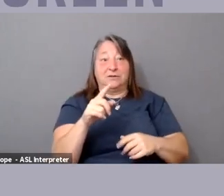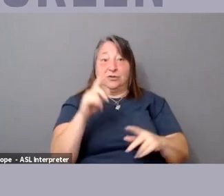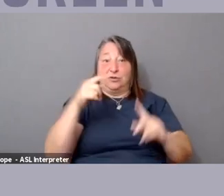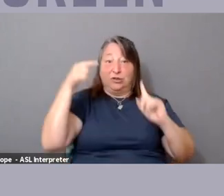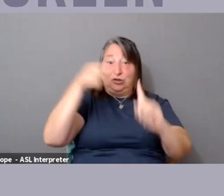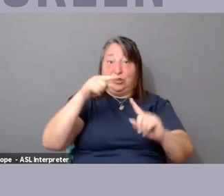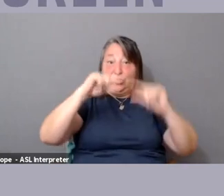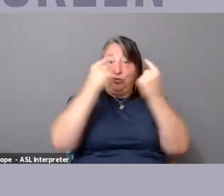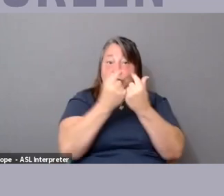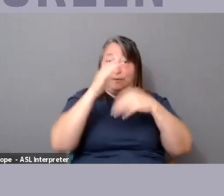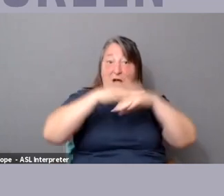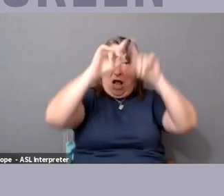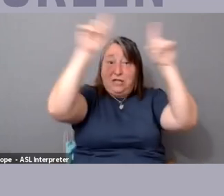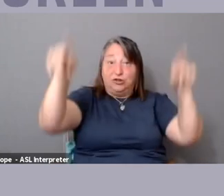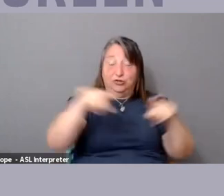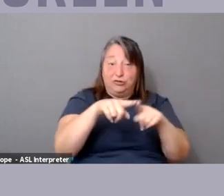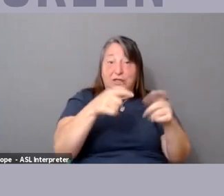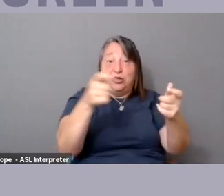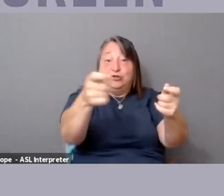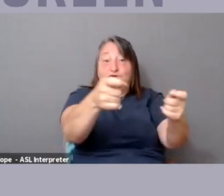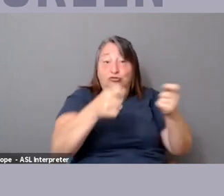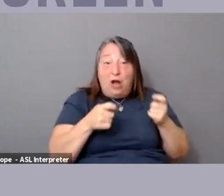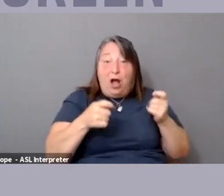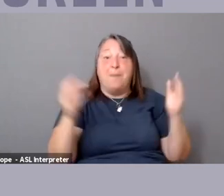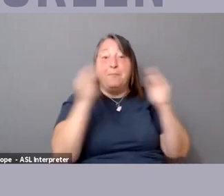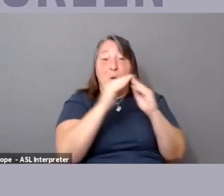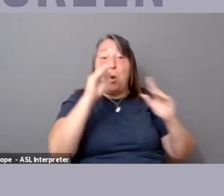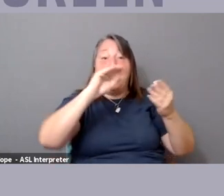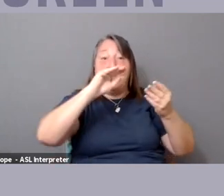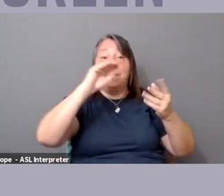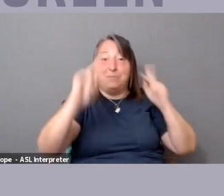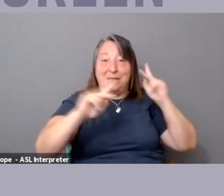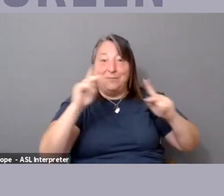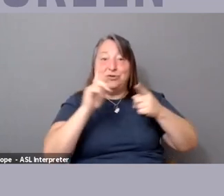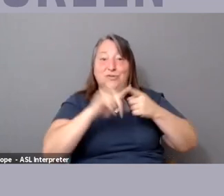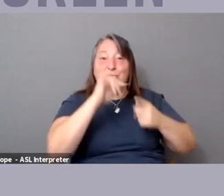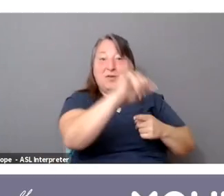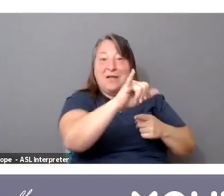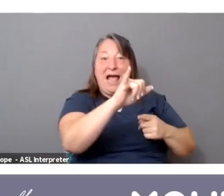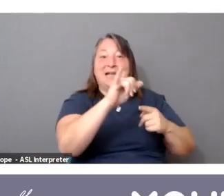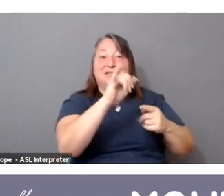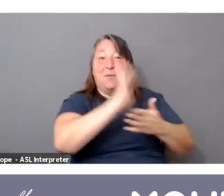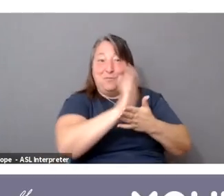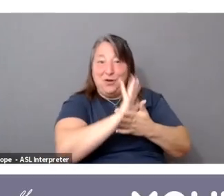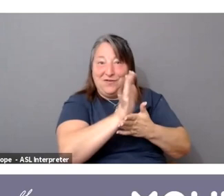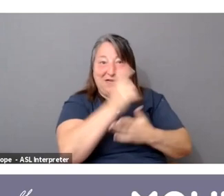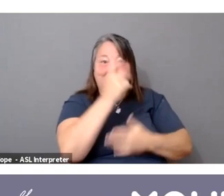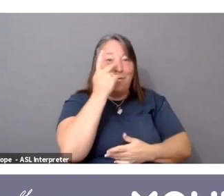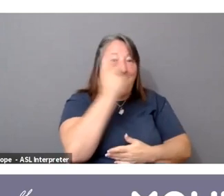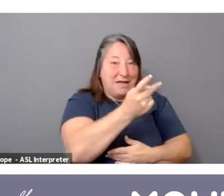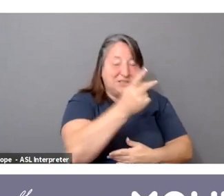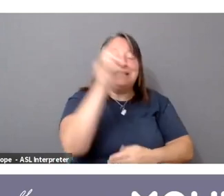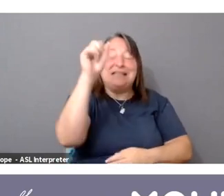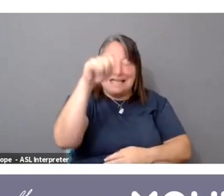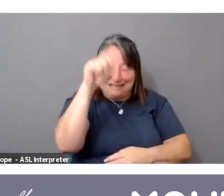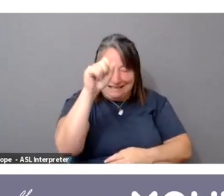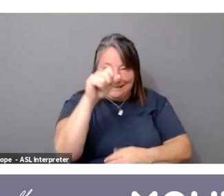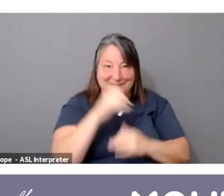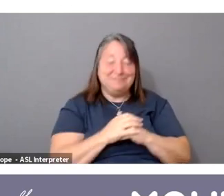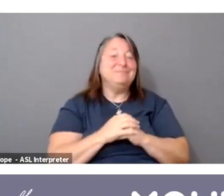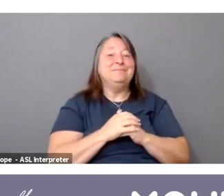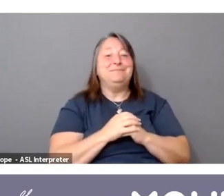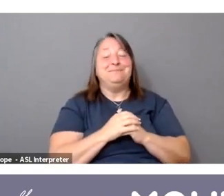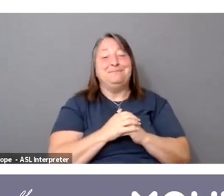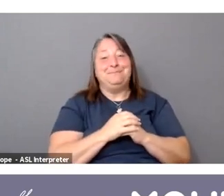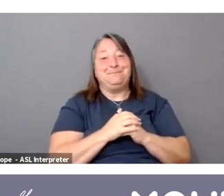groups on screen draw larger numbers in the audience? And the answer is yes. So what we find is that